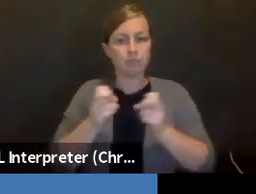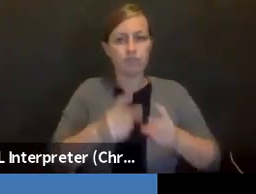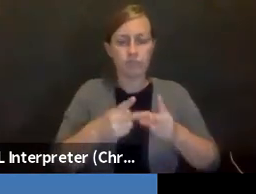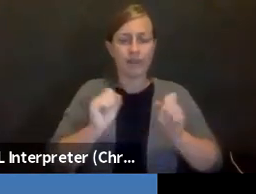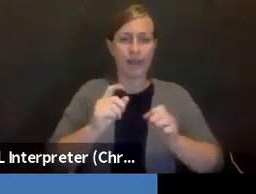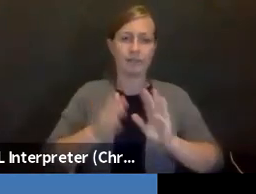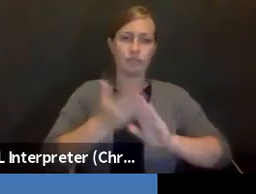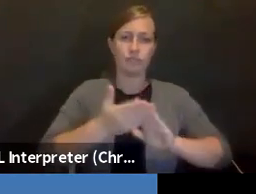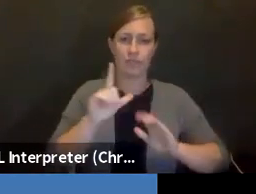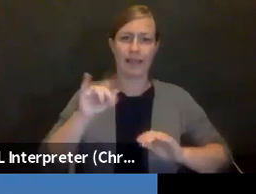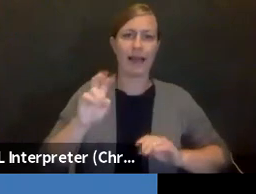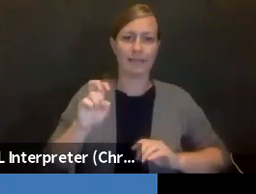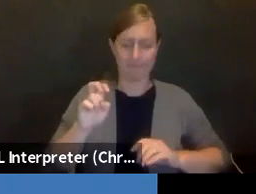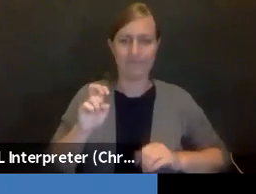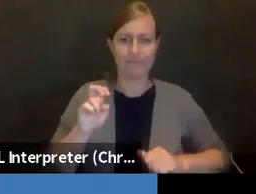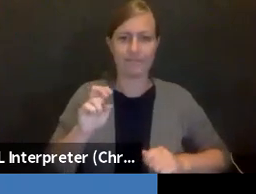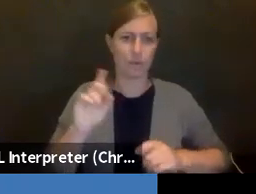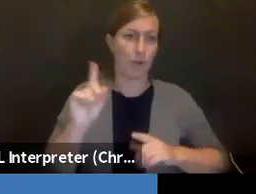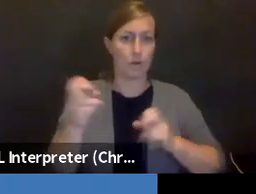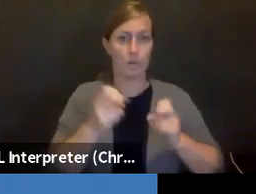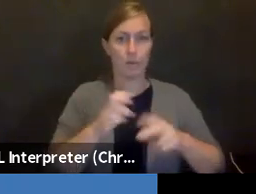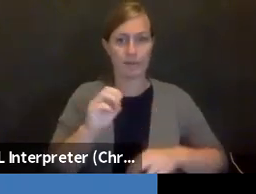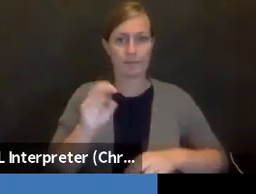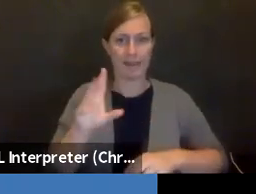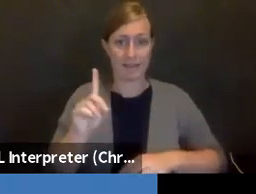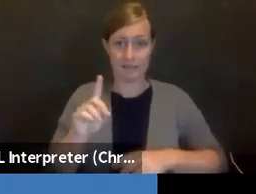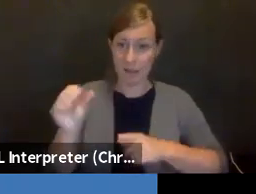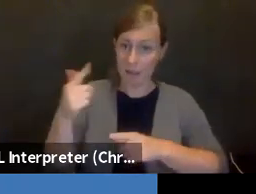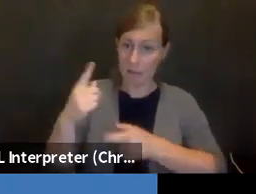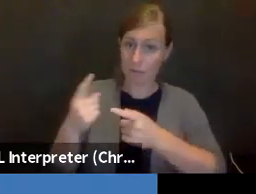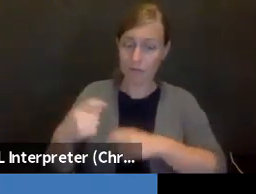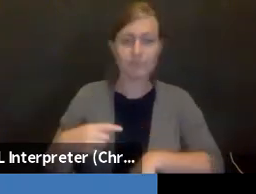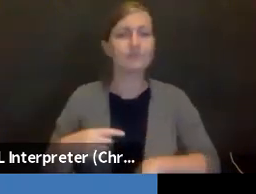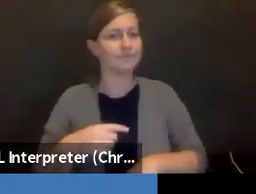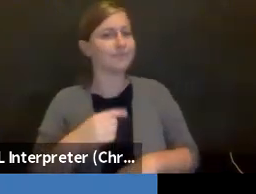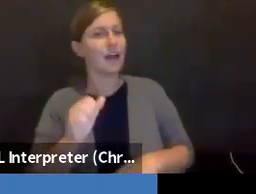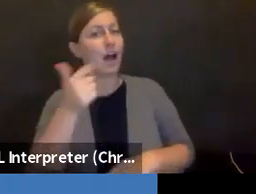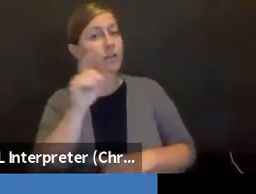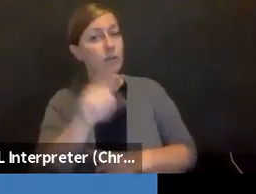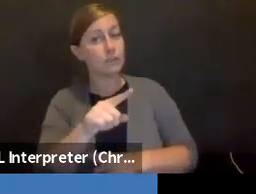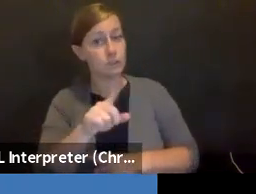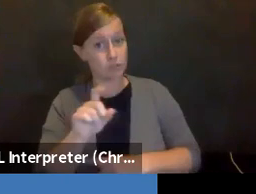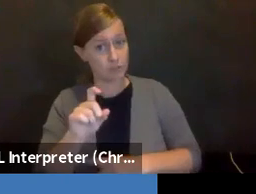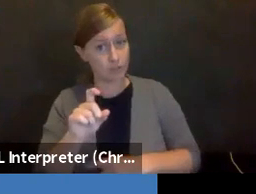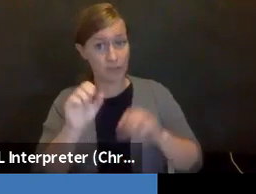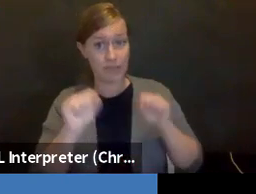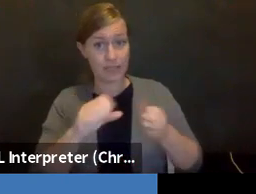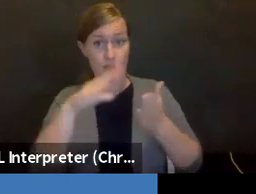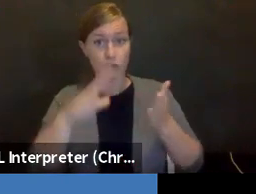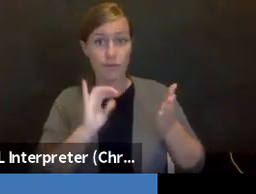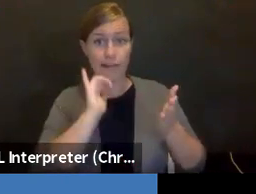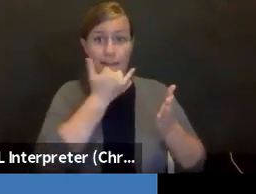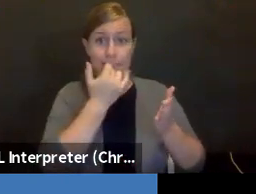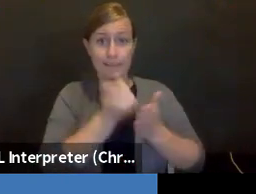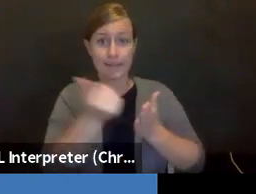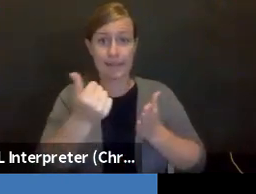And what was the second question? You got it. Another question that has come up is, can students accidentally delete something that